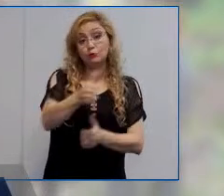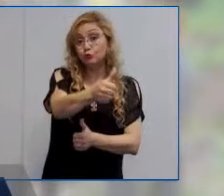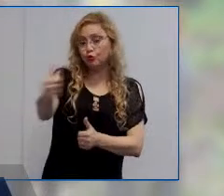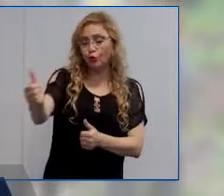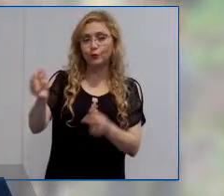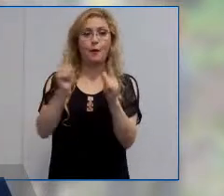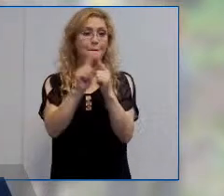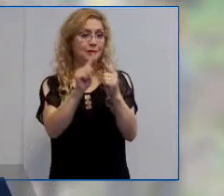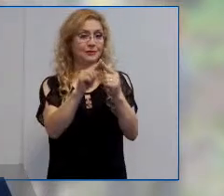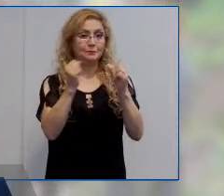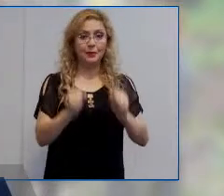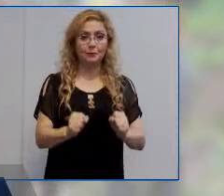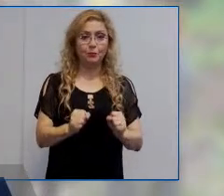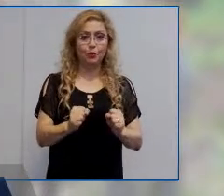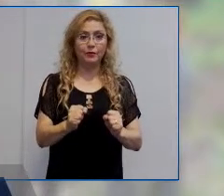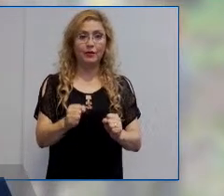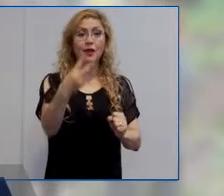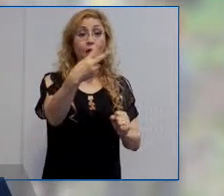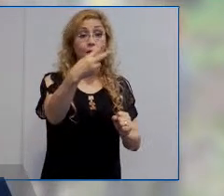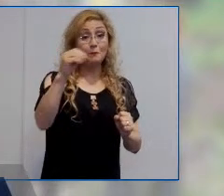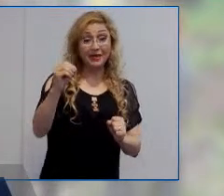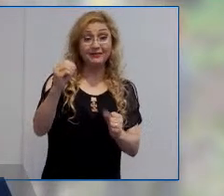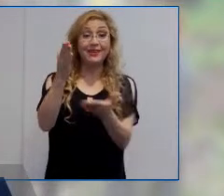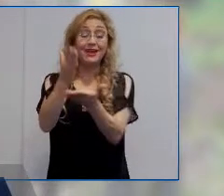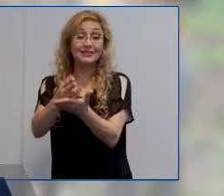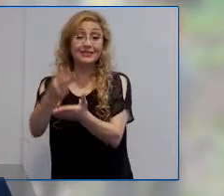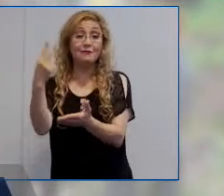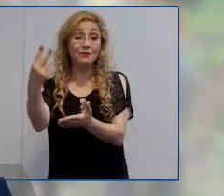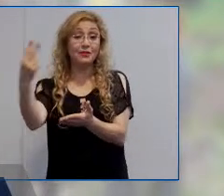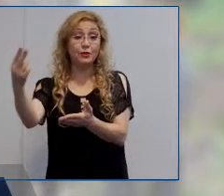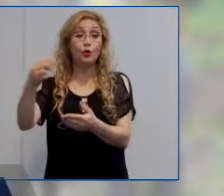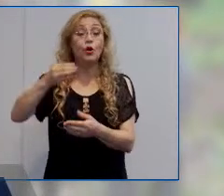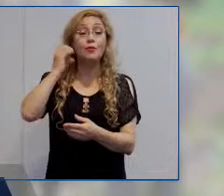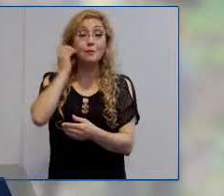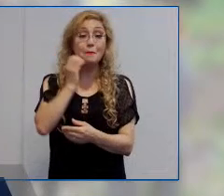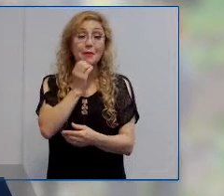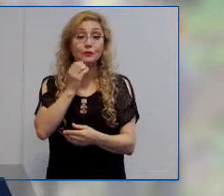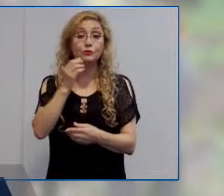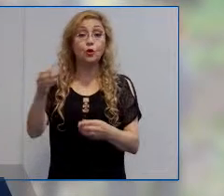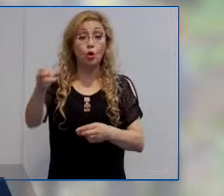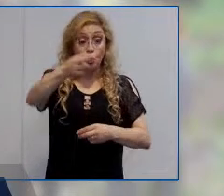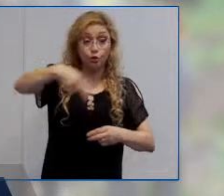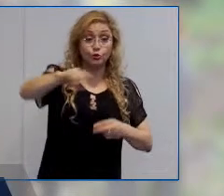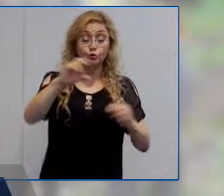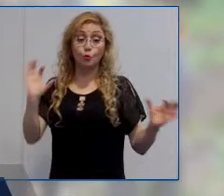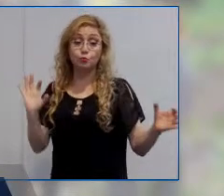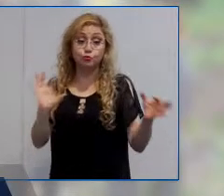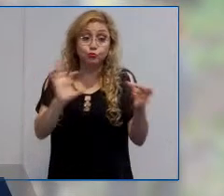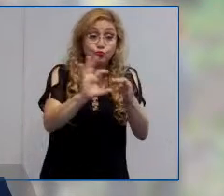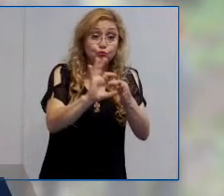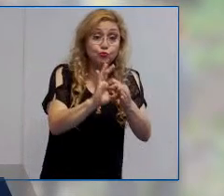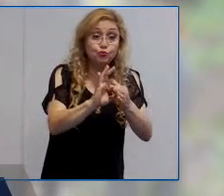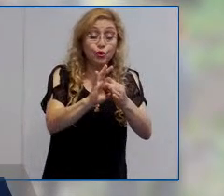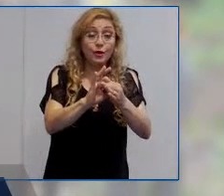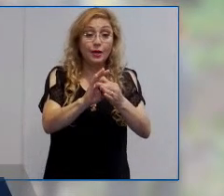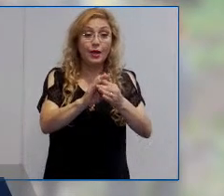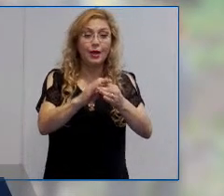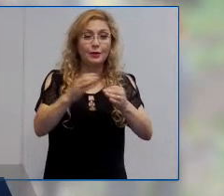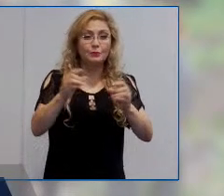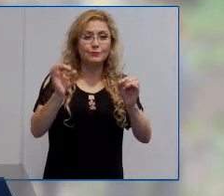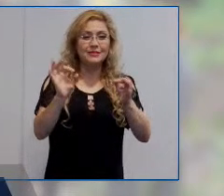we invite you to be part on March 2023. We're going to have a summit